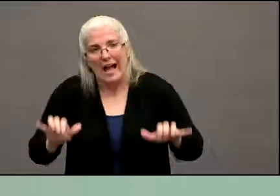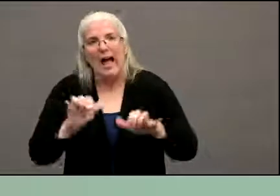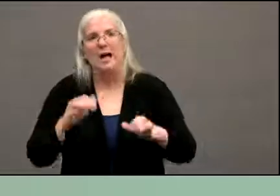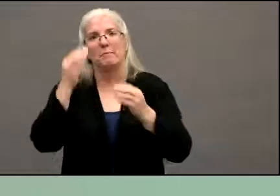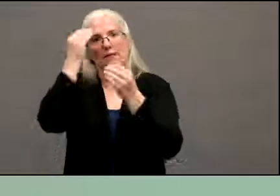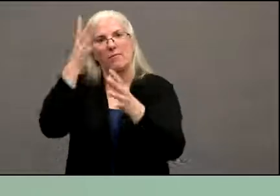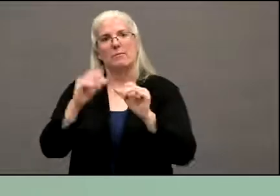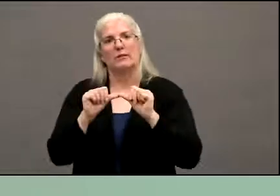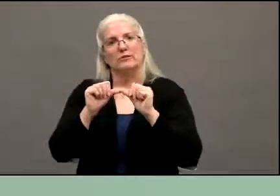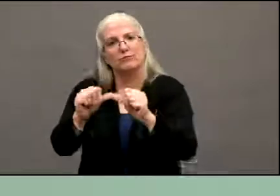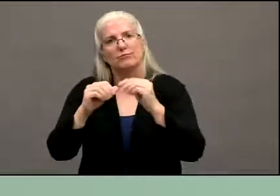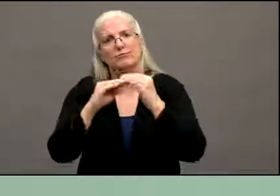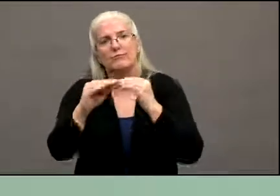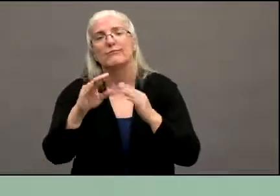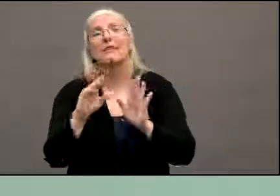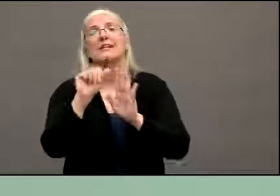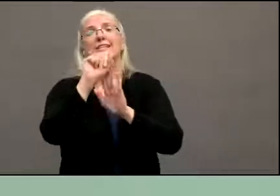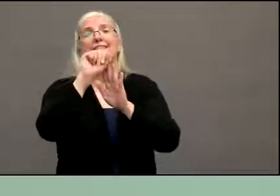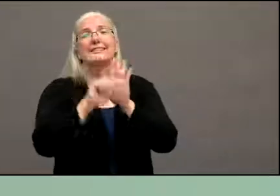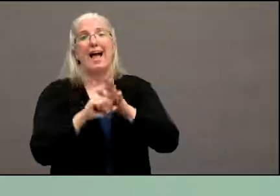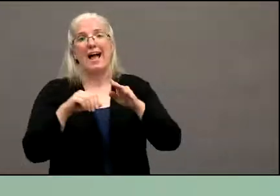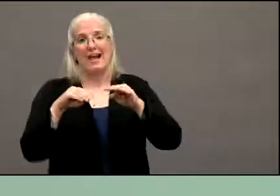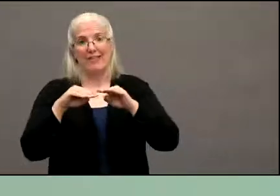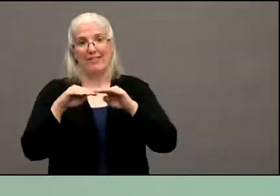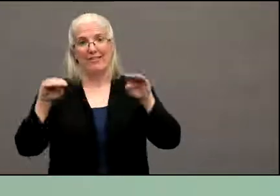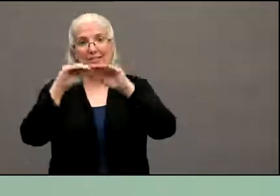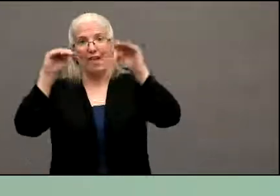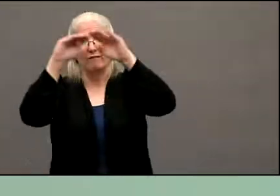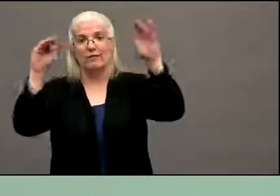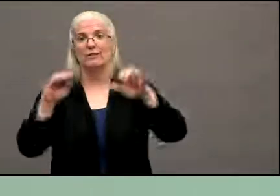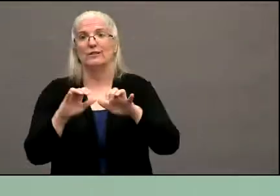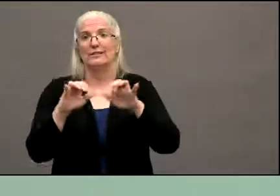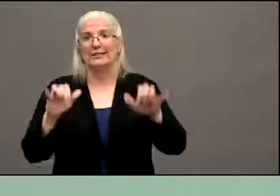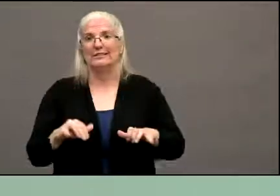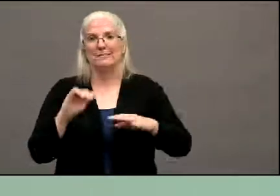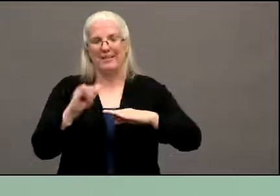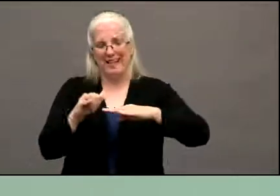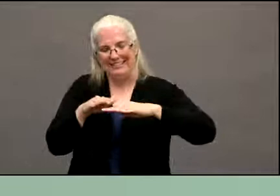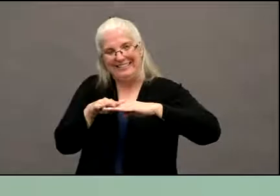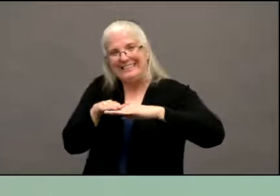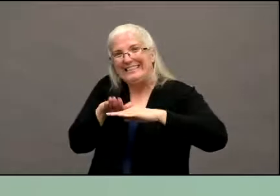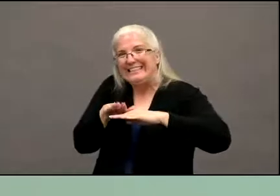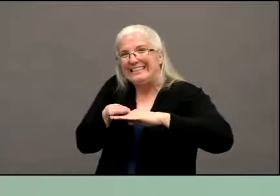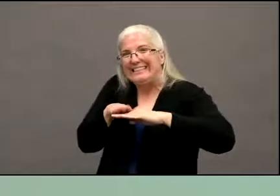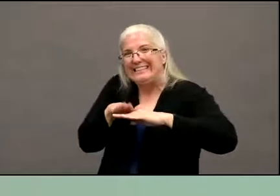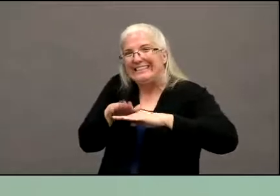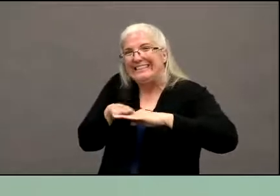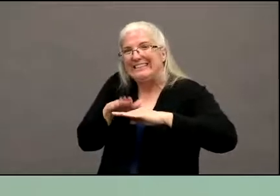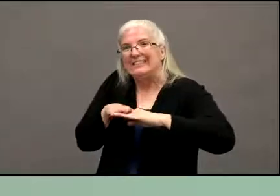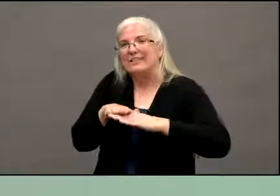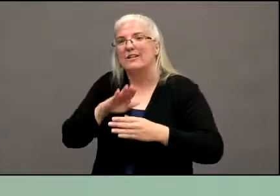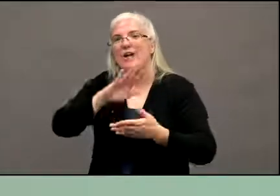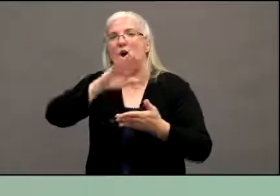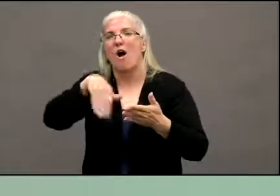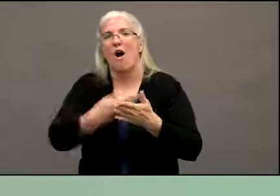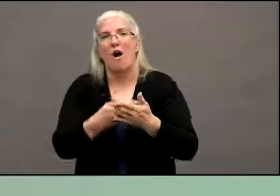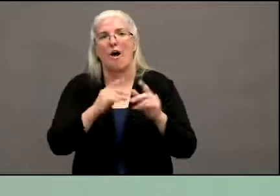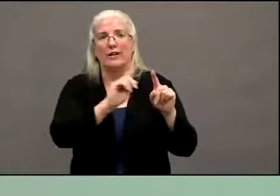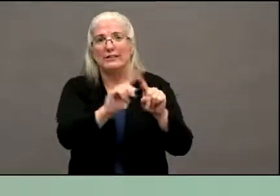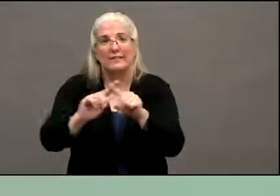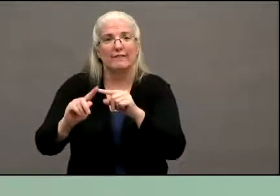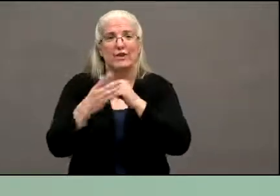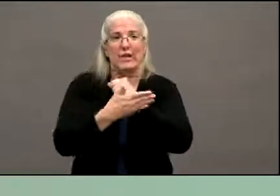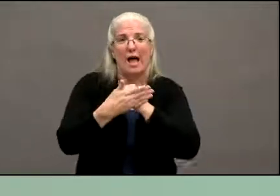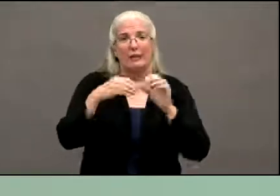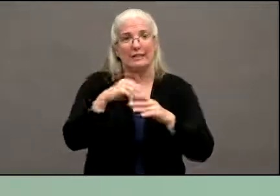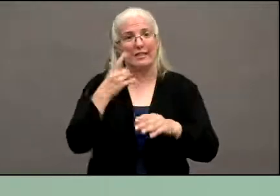of what we're allowed to do. No two counties are alike in the state of California. The Santa Clara